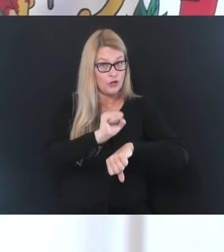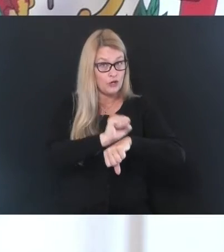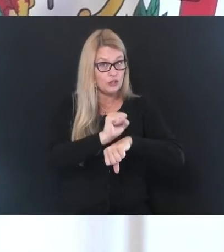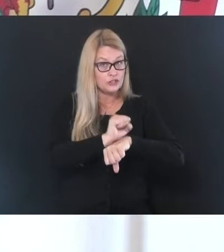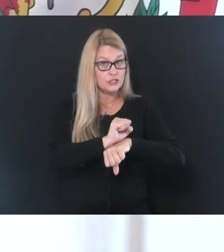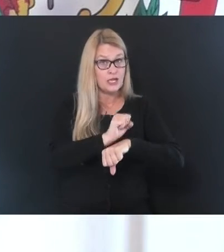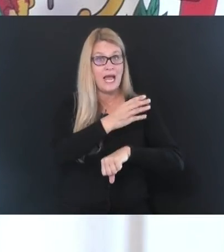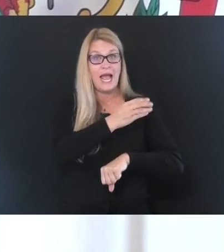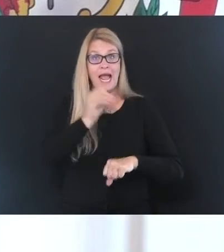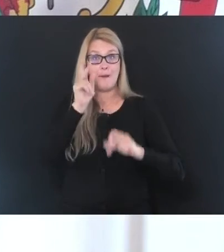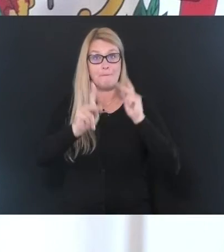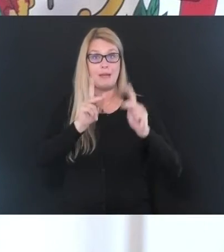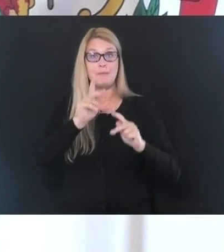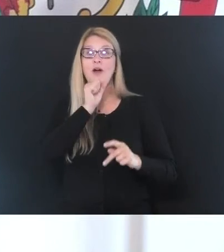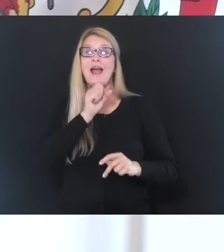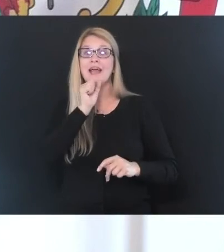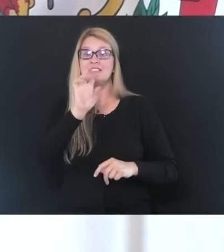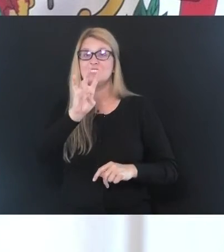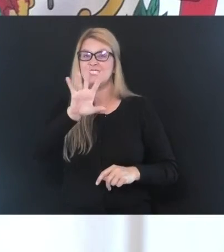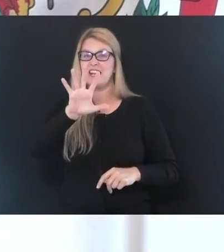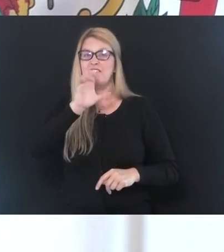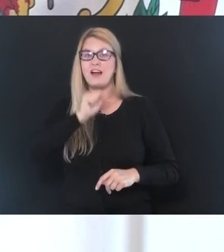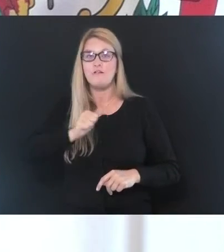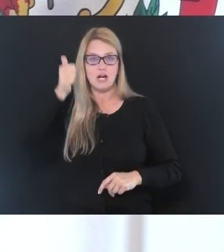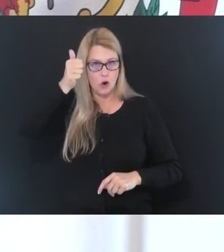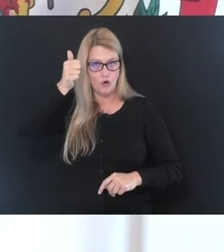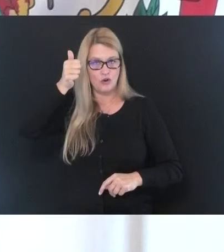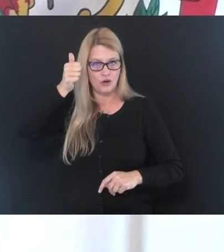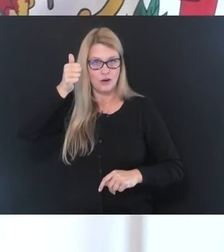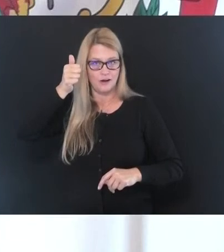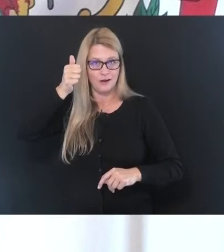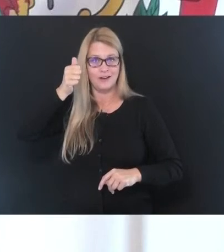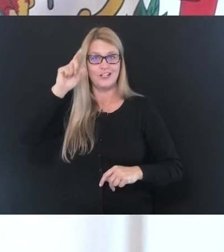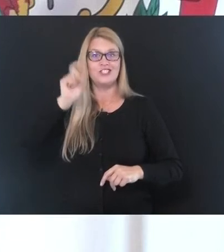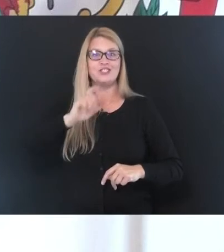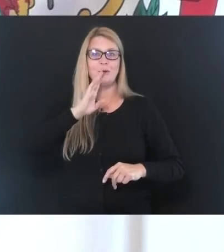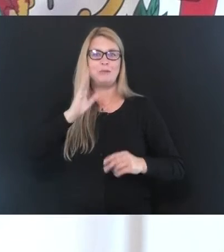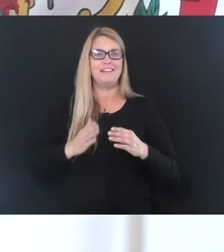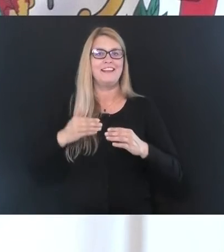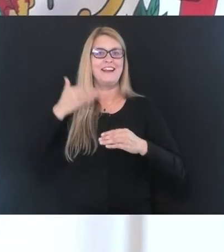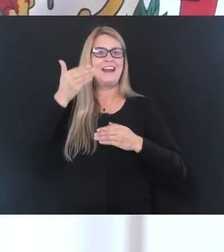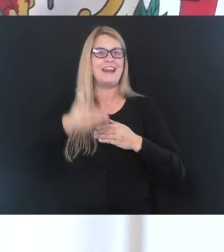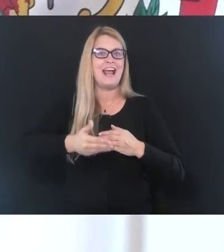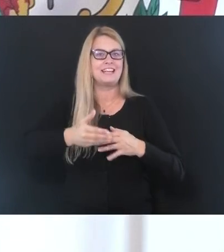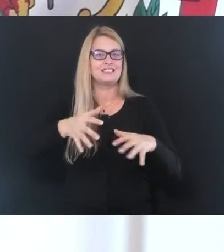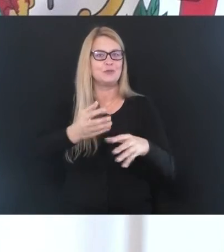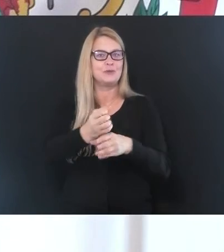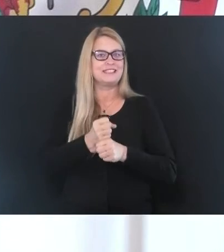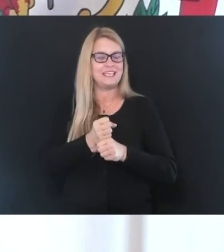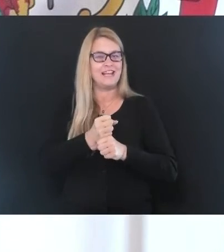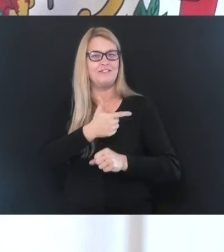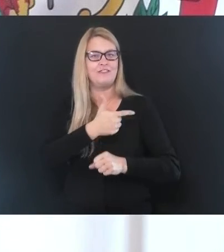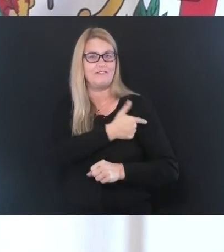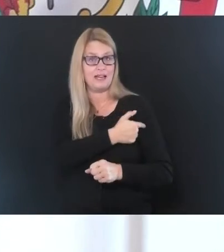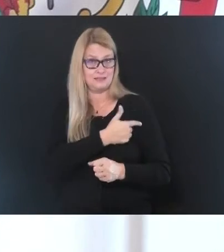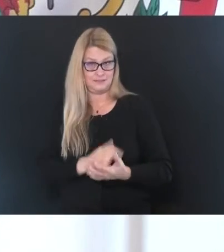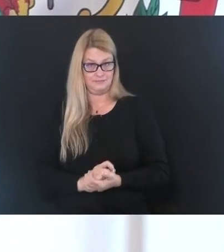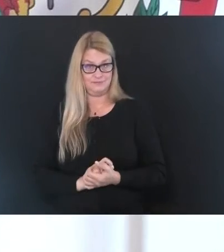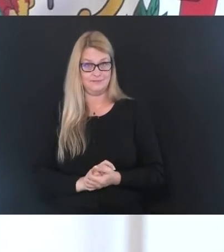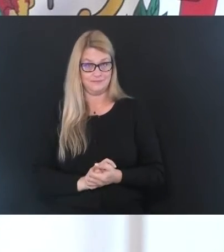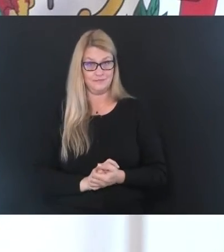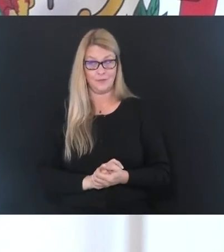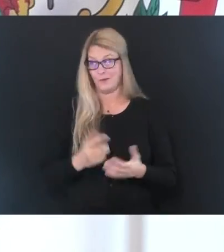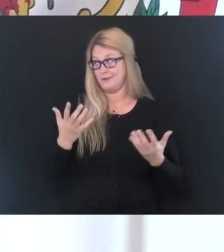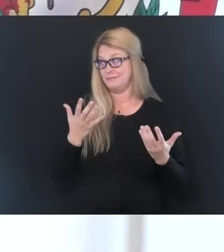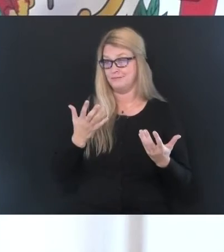are 75 years of age and older should be the next to receive the vaccine. Now, doesn't that sound